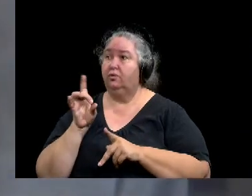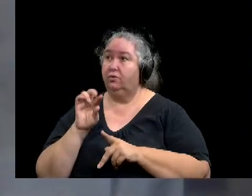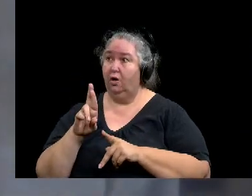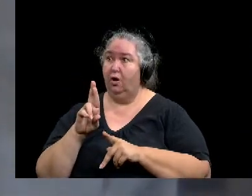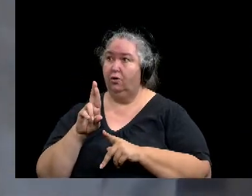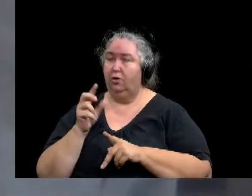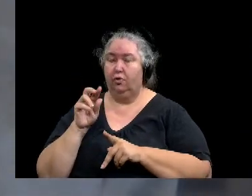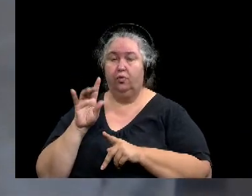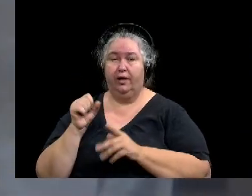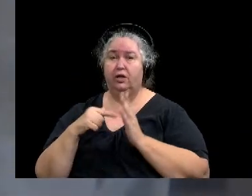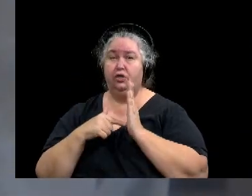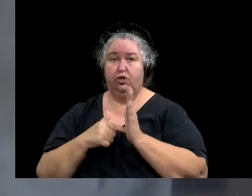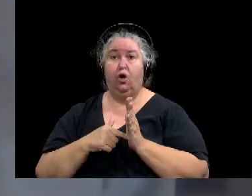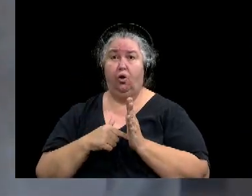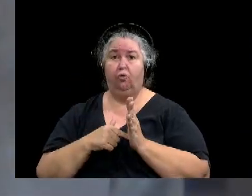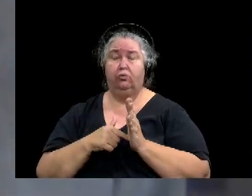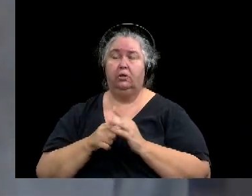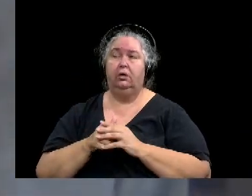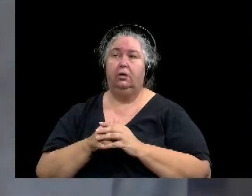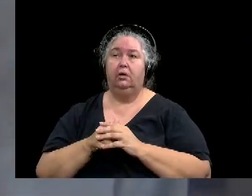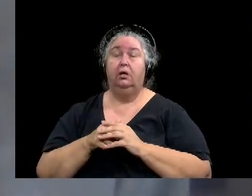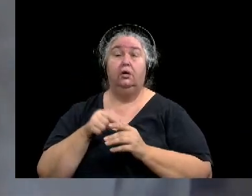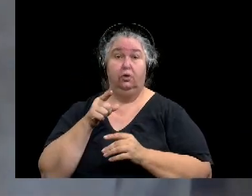showed a while ago, that you